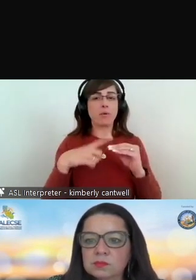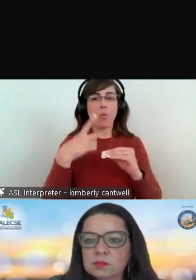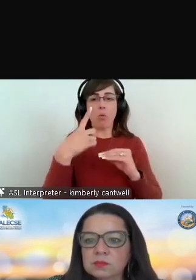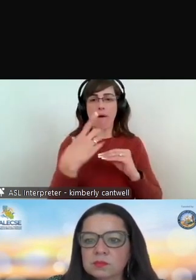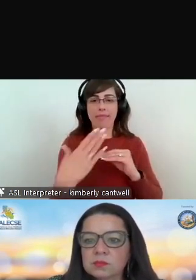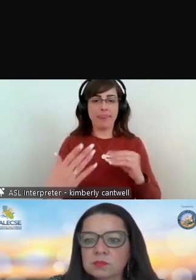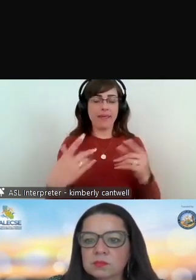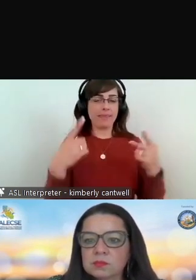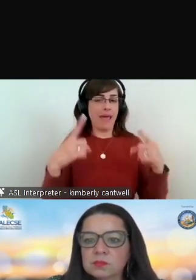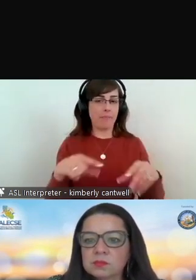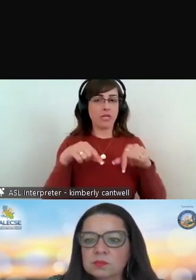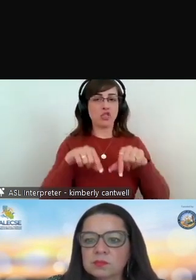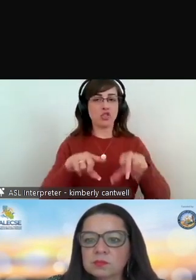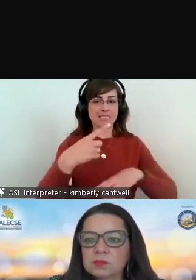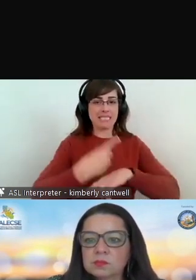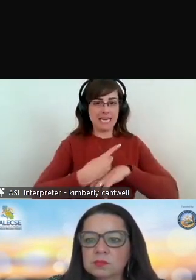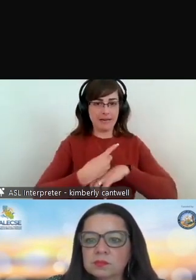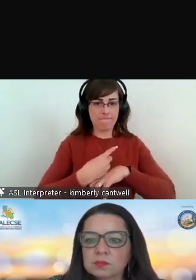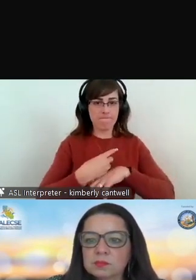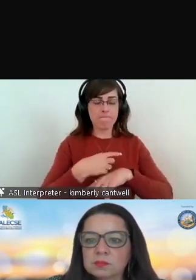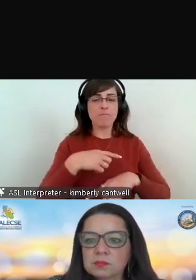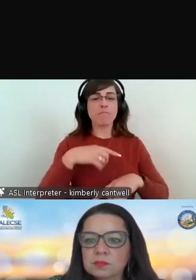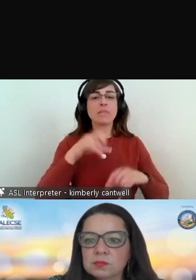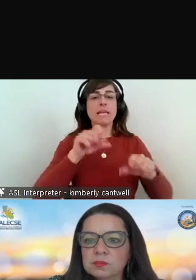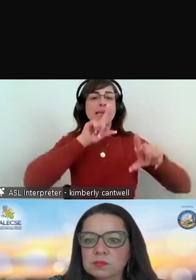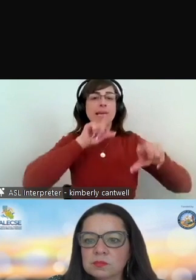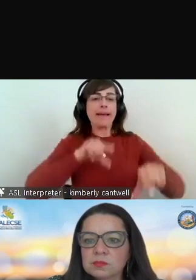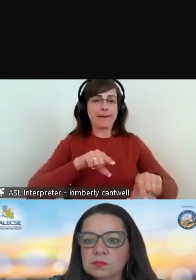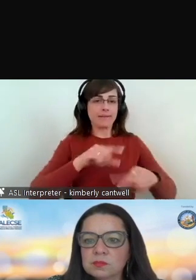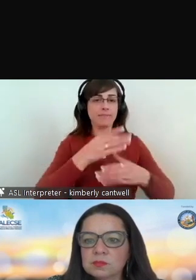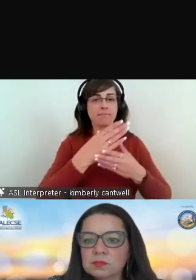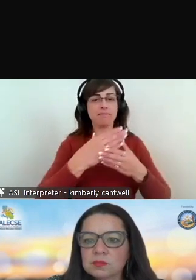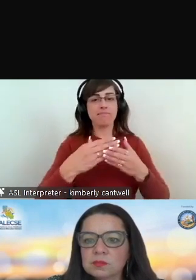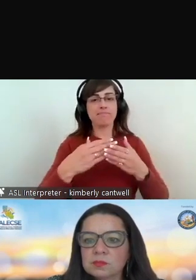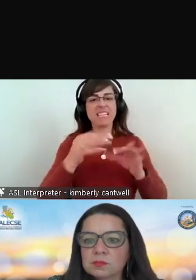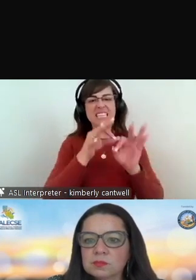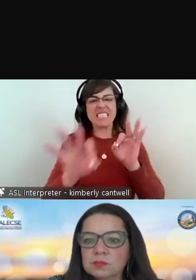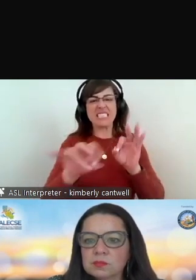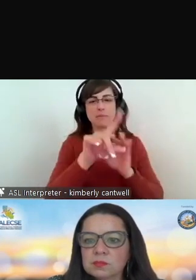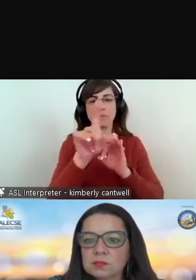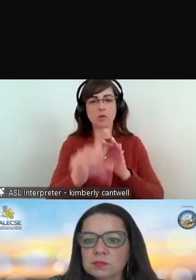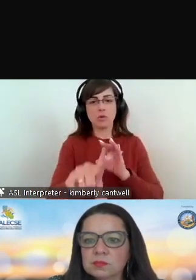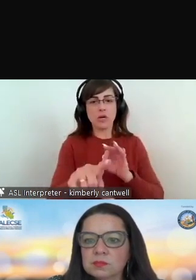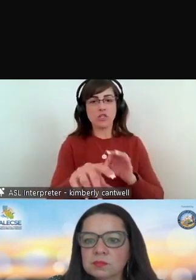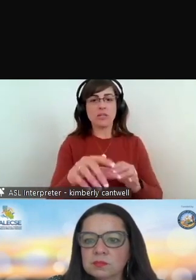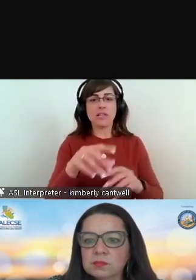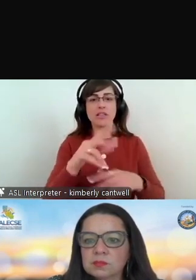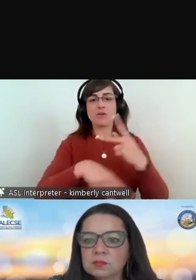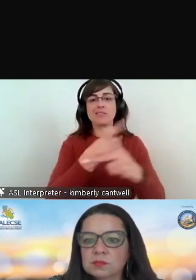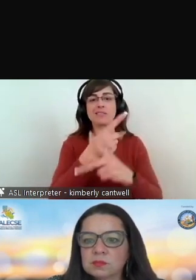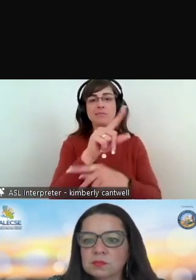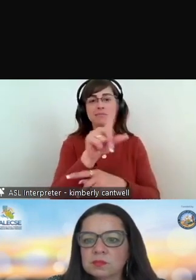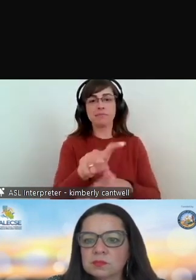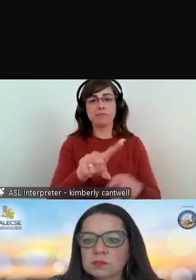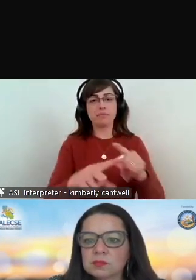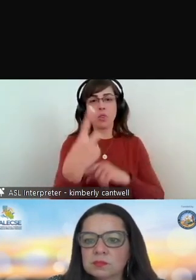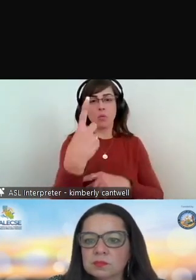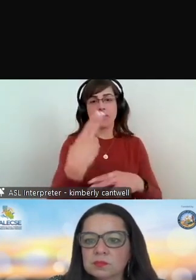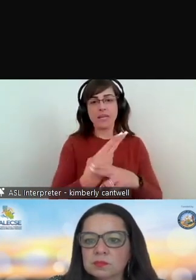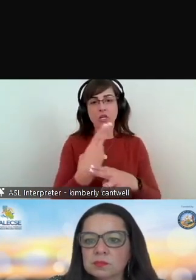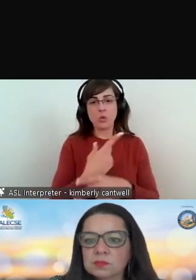thing that happened during the day, and they can answer some simple questions. There's so many types of questions, but the one they use here